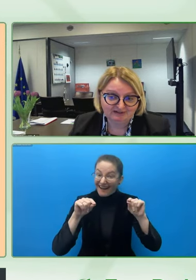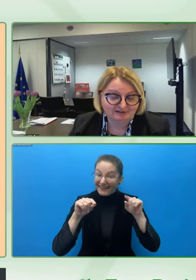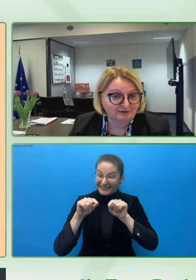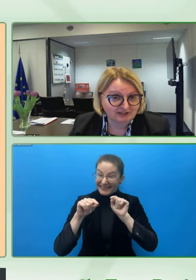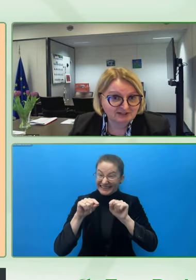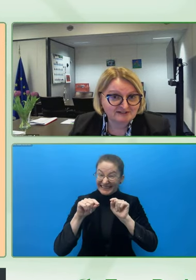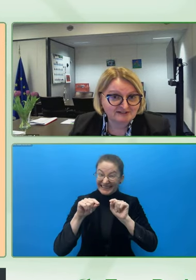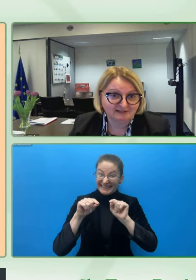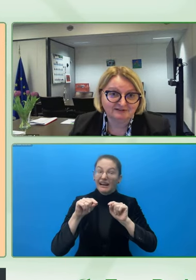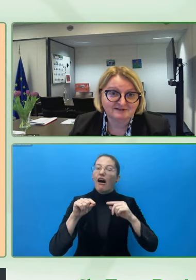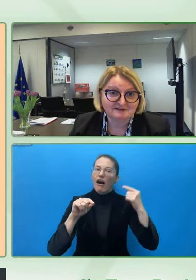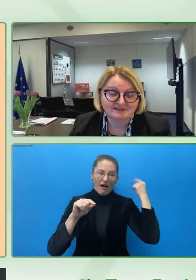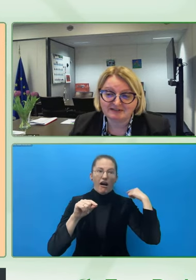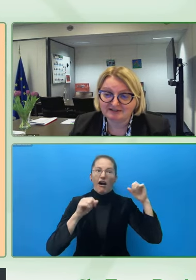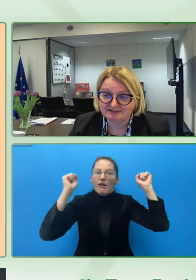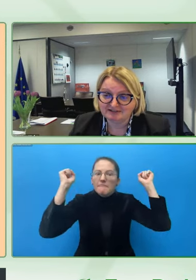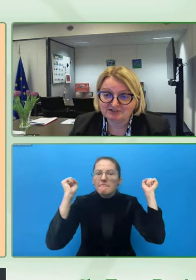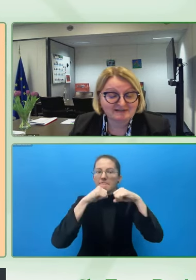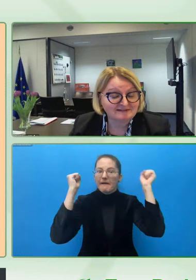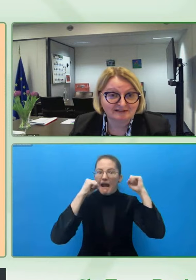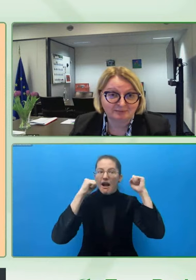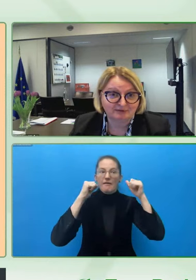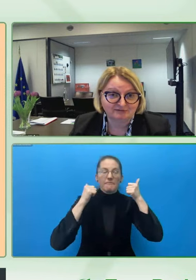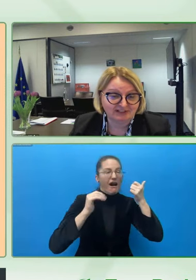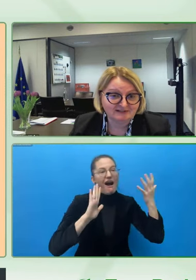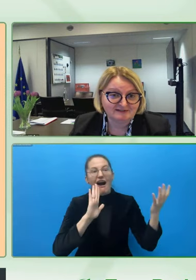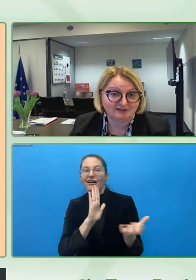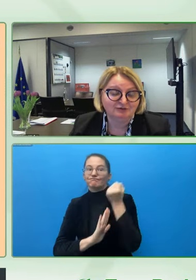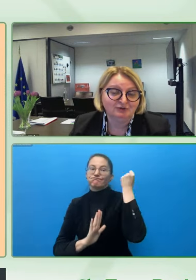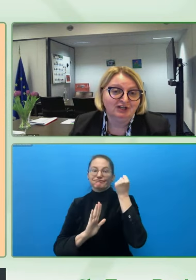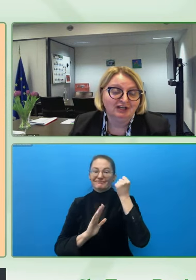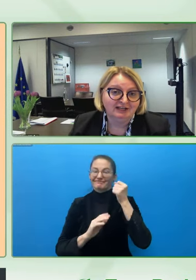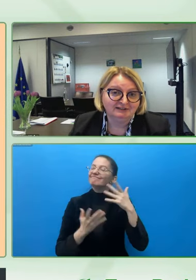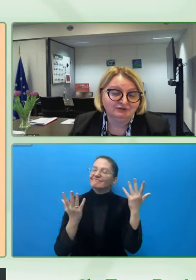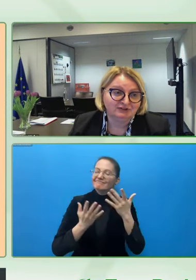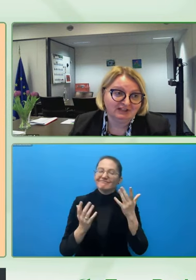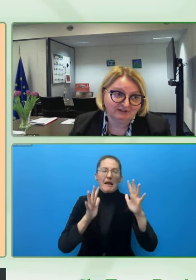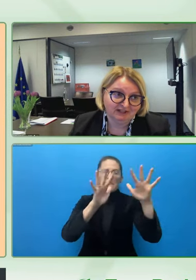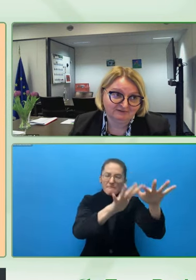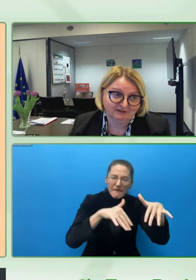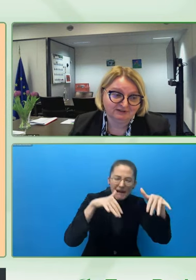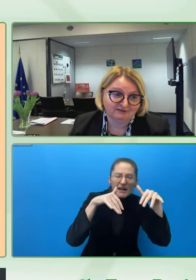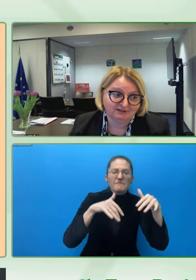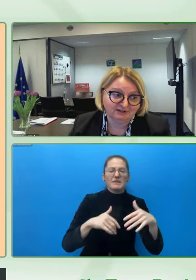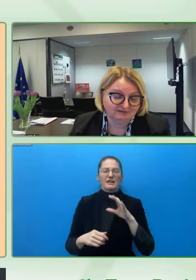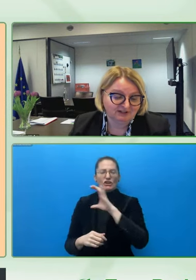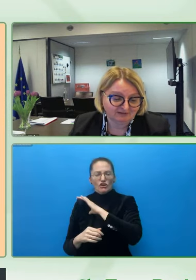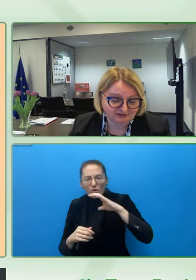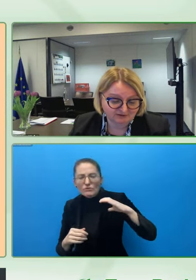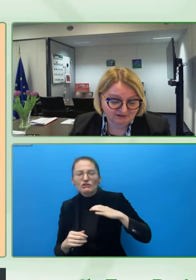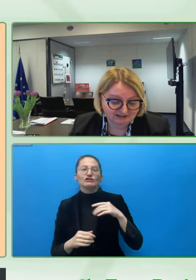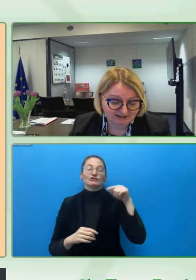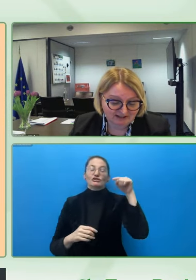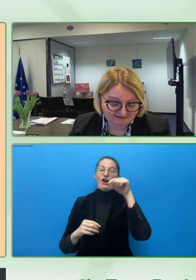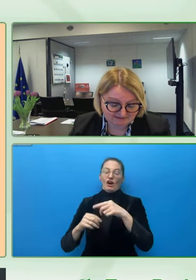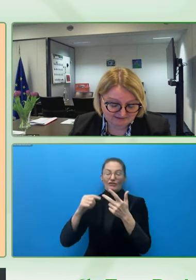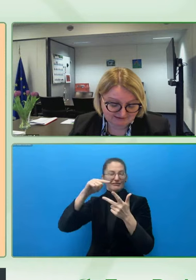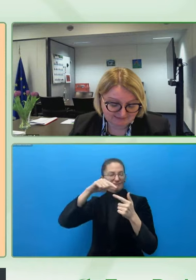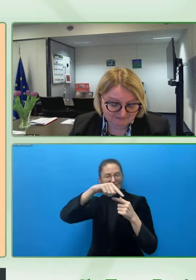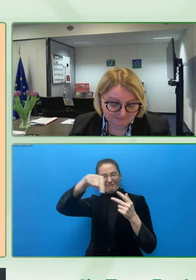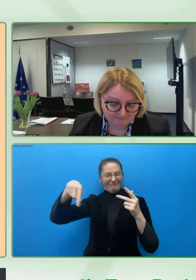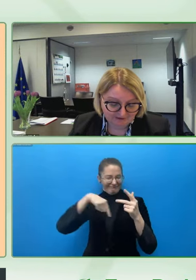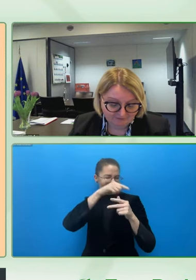with the co-legislators just a couple of days ago. And today we have a green